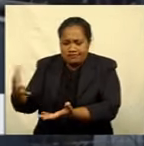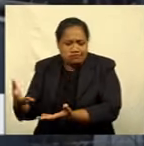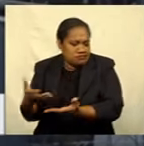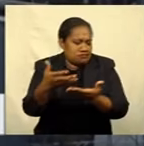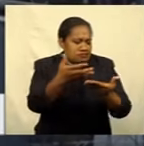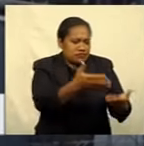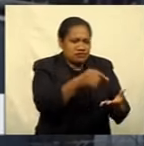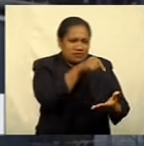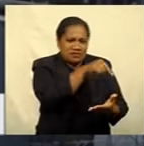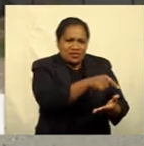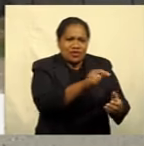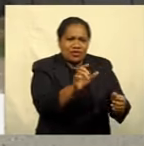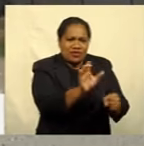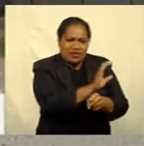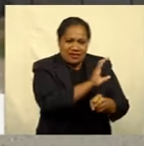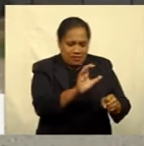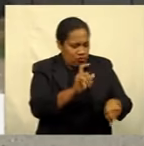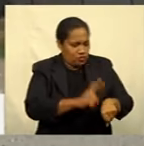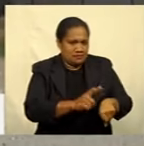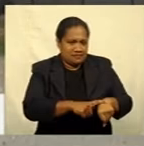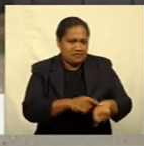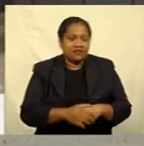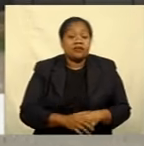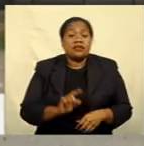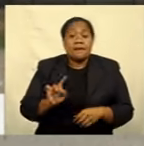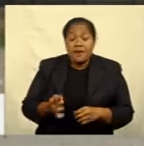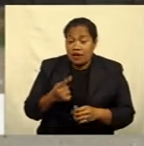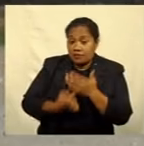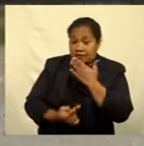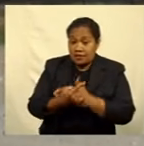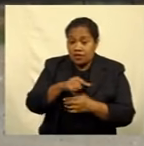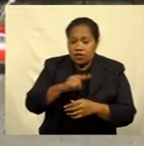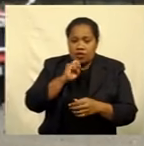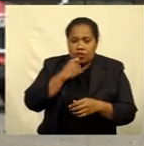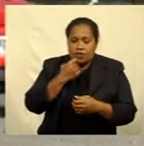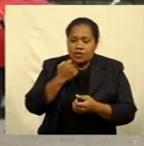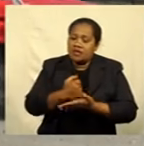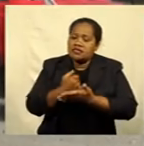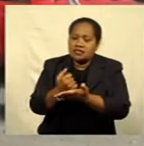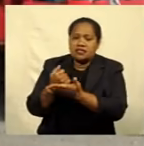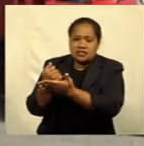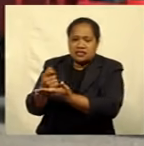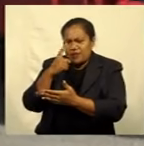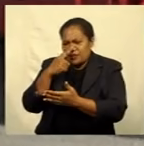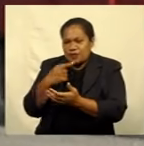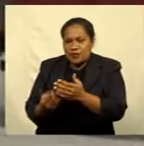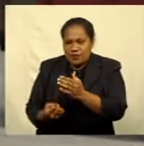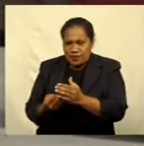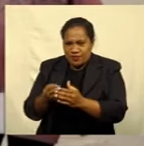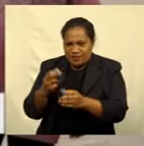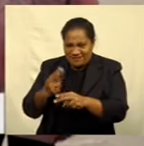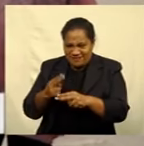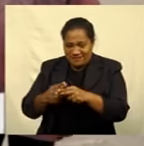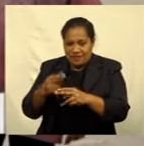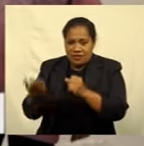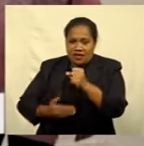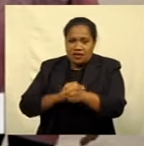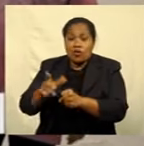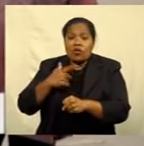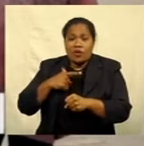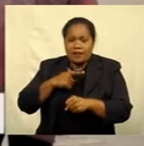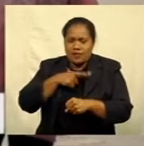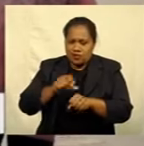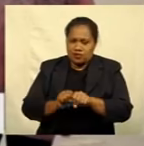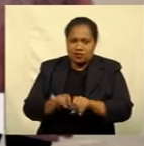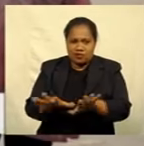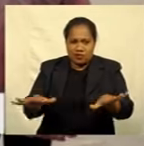time. But the new price will also assist growers that may be struggling due to the pandemic. No, the farmer can save the